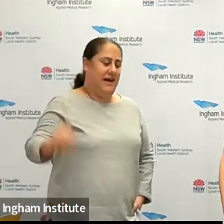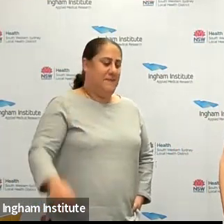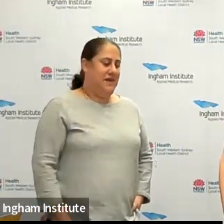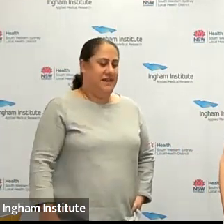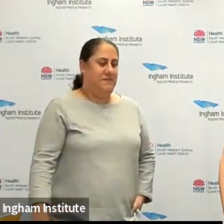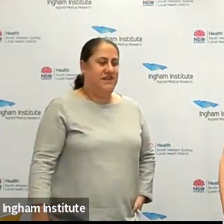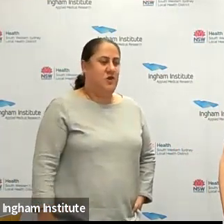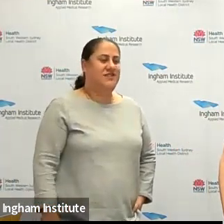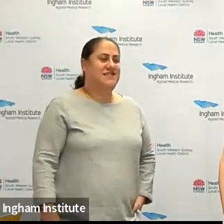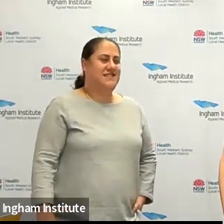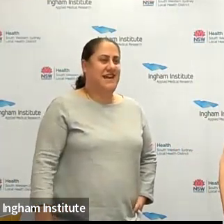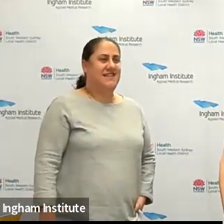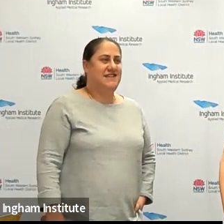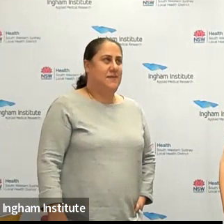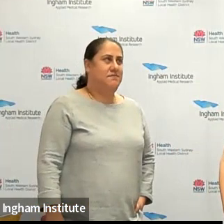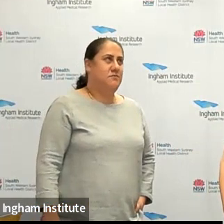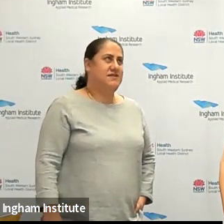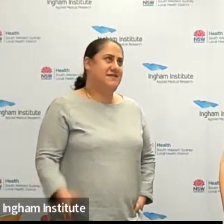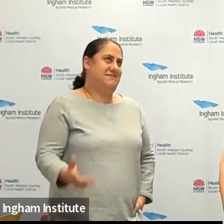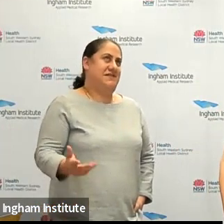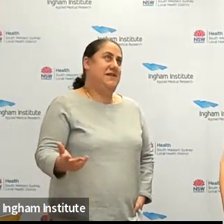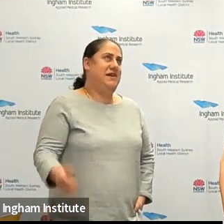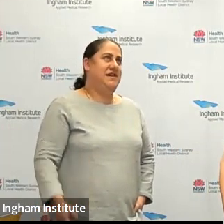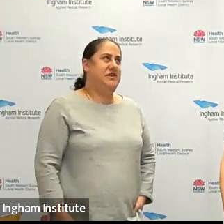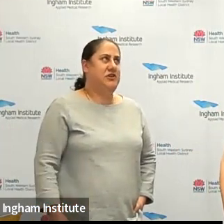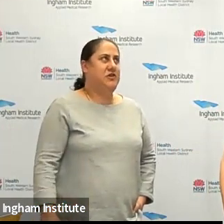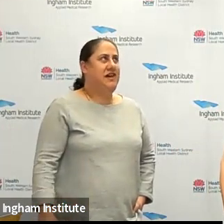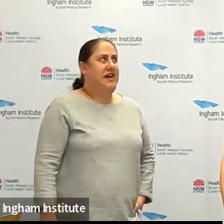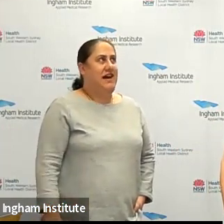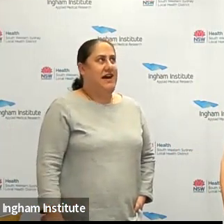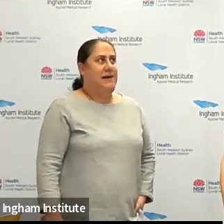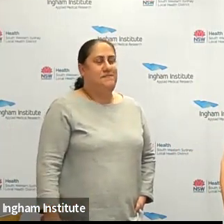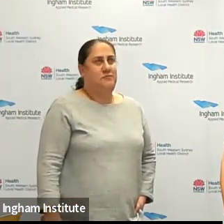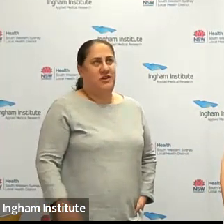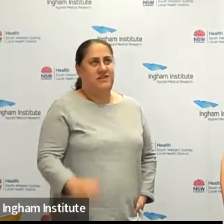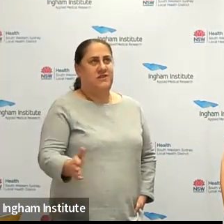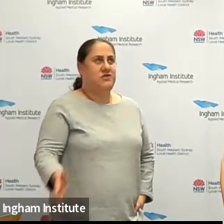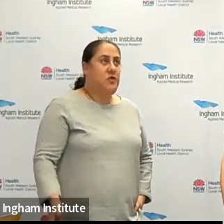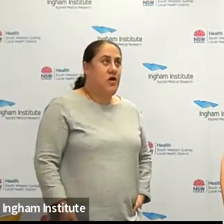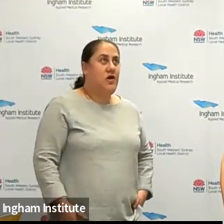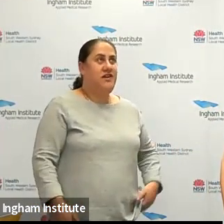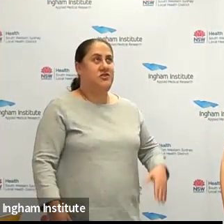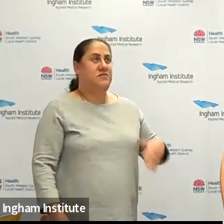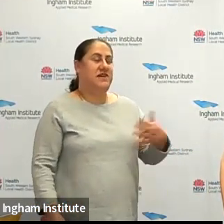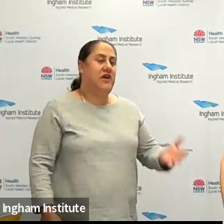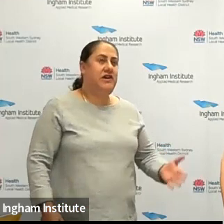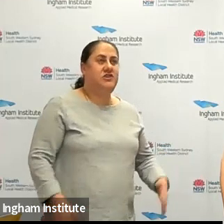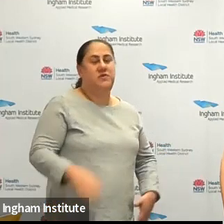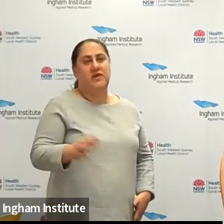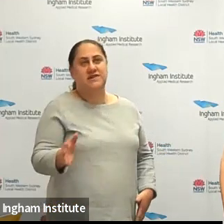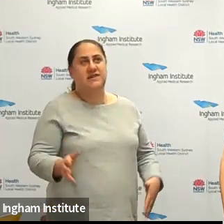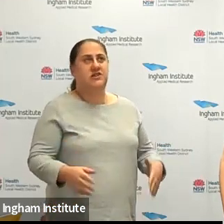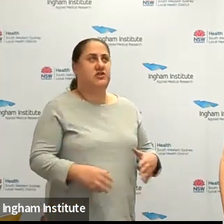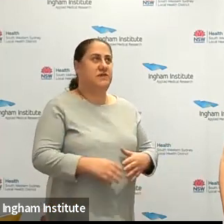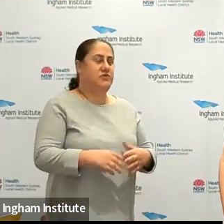everyone ended up being doctors and was telling me that, you know, what you did was wrong, you shouldn't be carrying, you